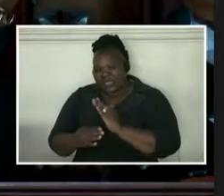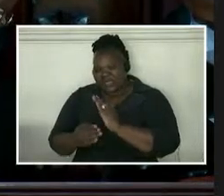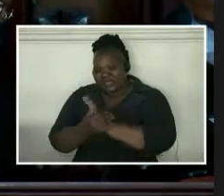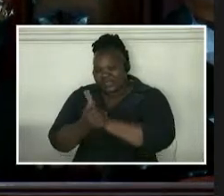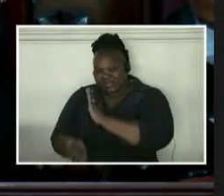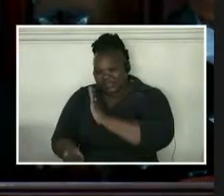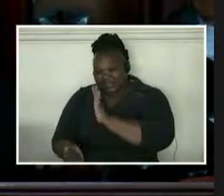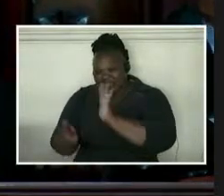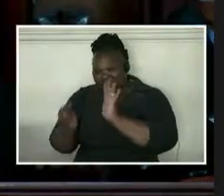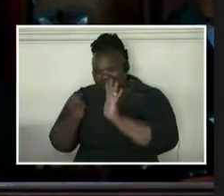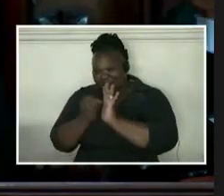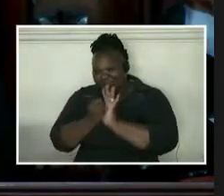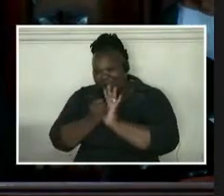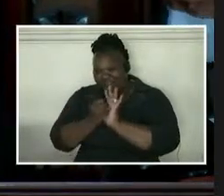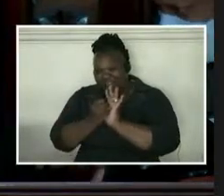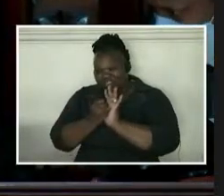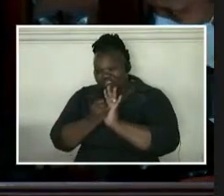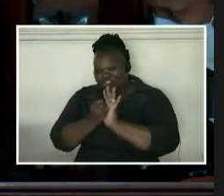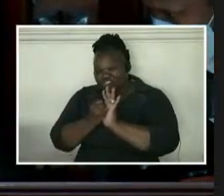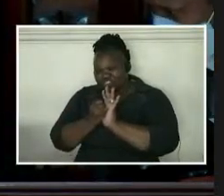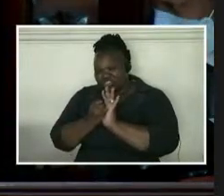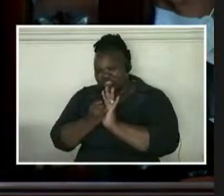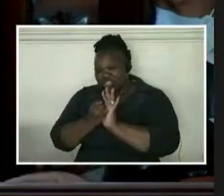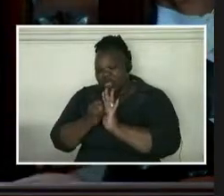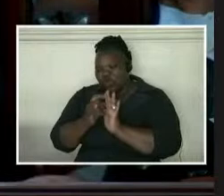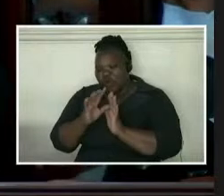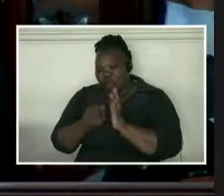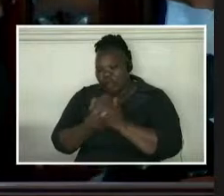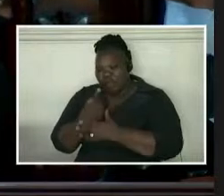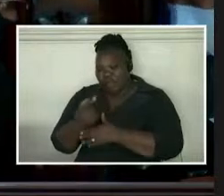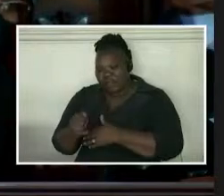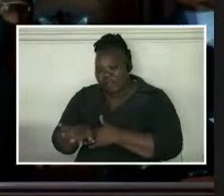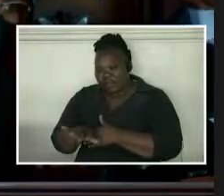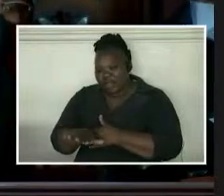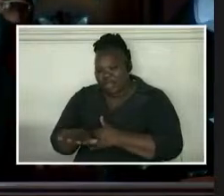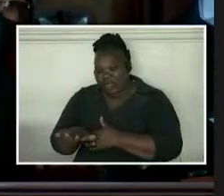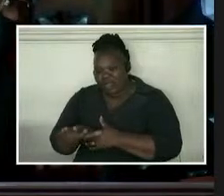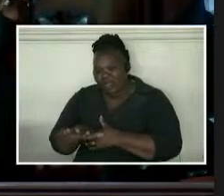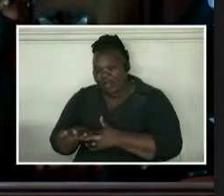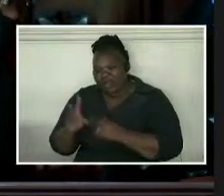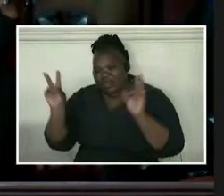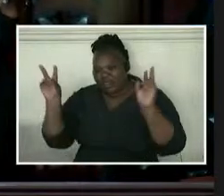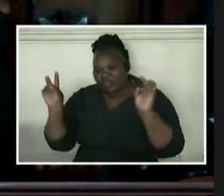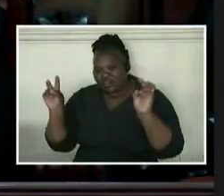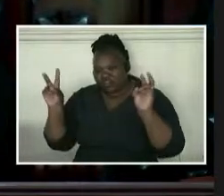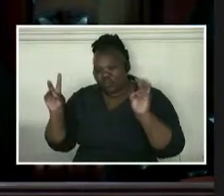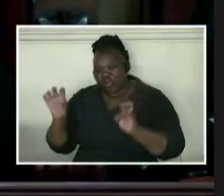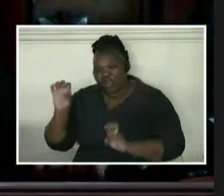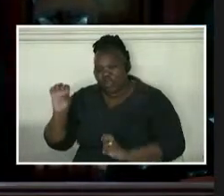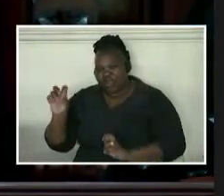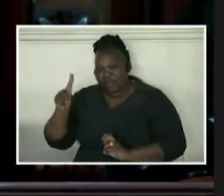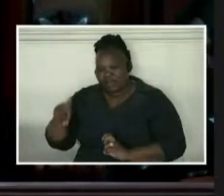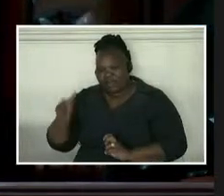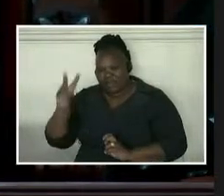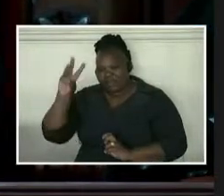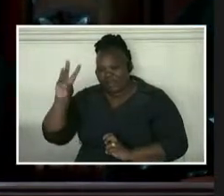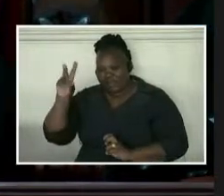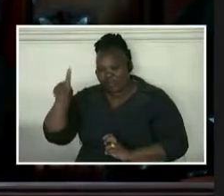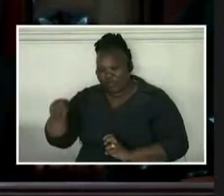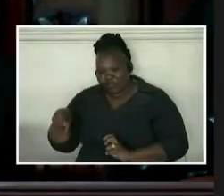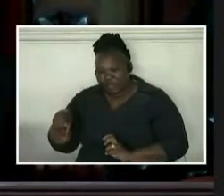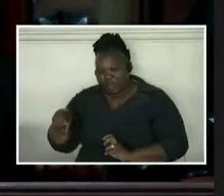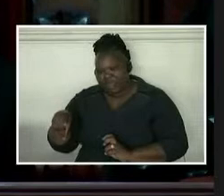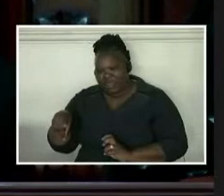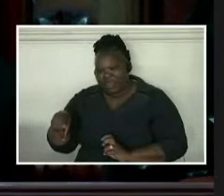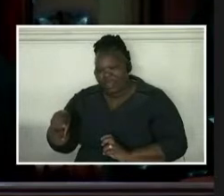identified in our area the issue of dpwp integrated grant is